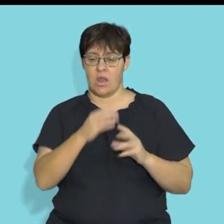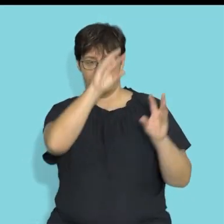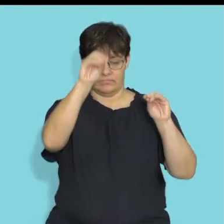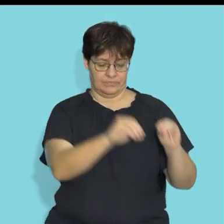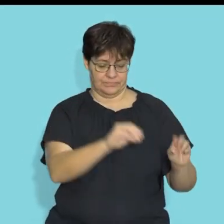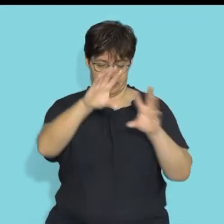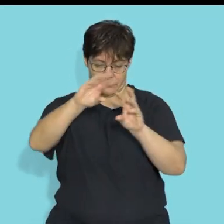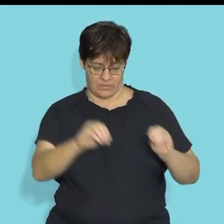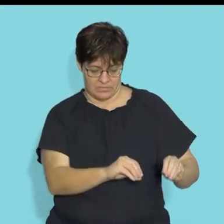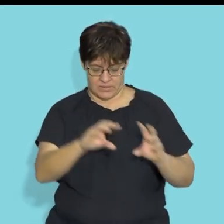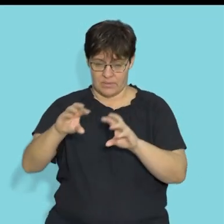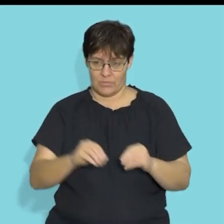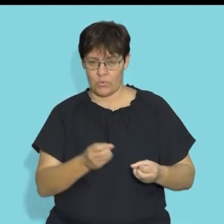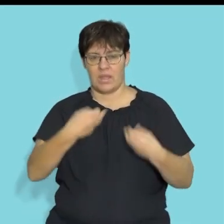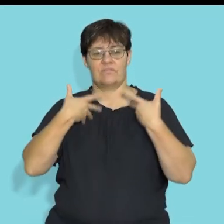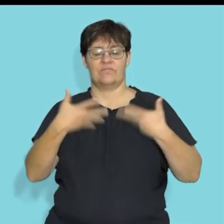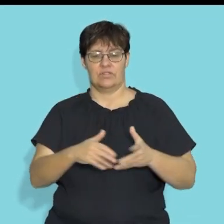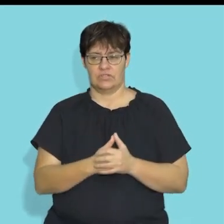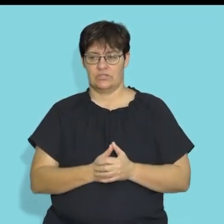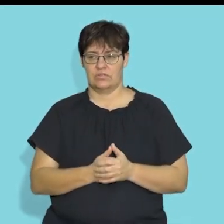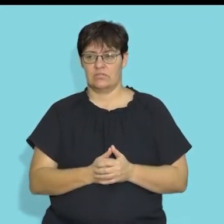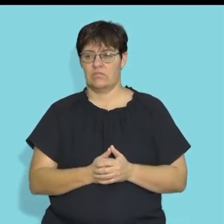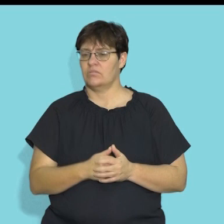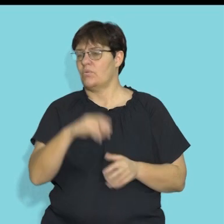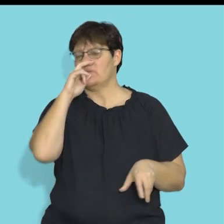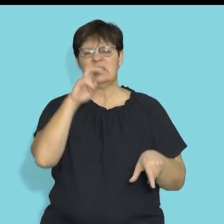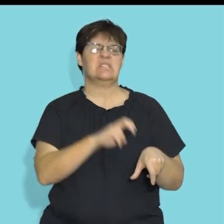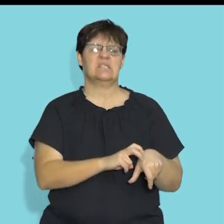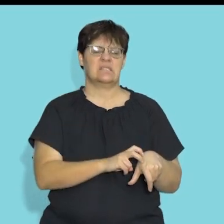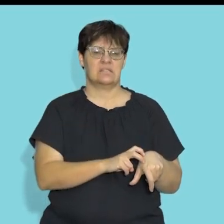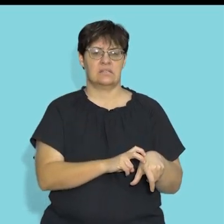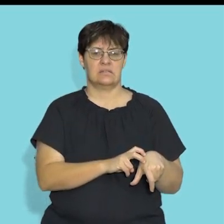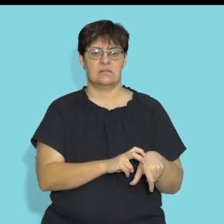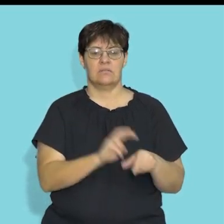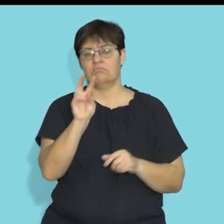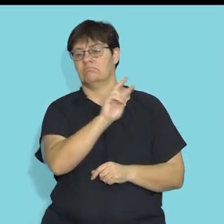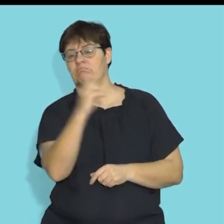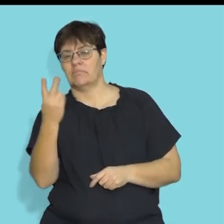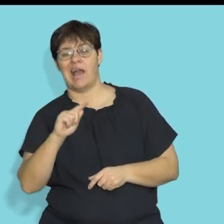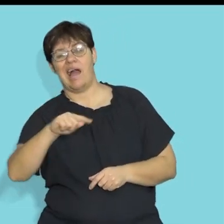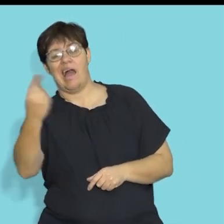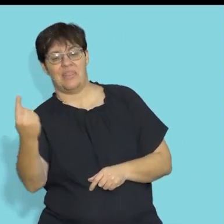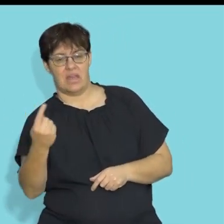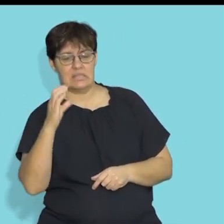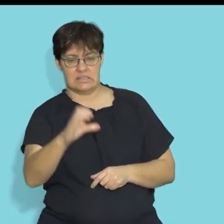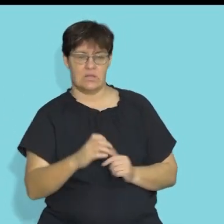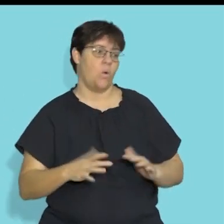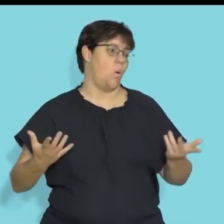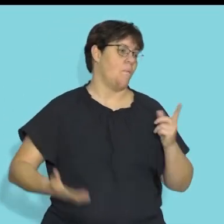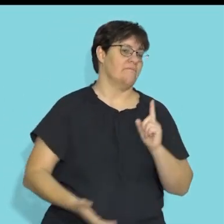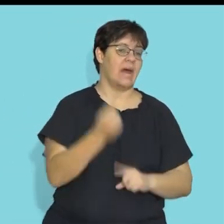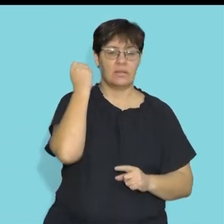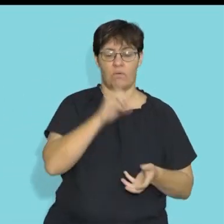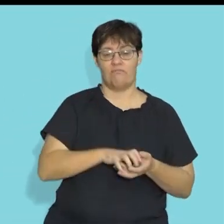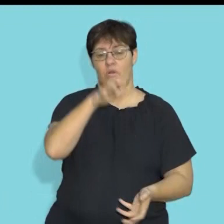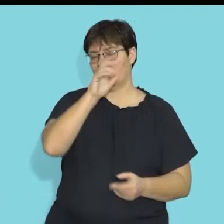can substitute what was given to us. There is no need for us to convert it into a concentration or to